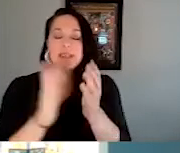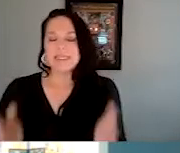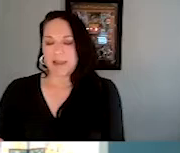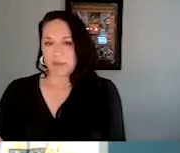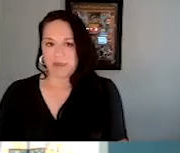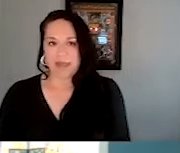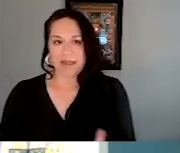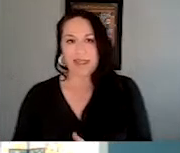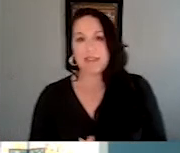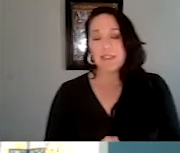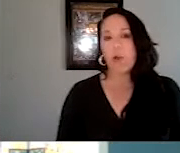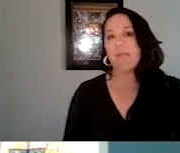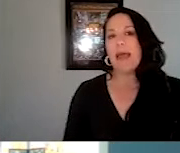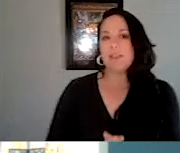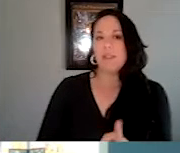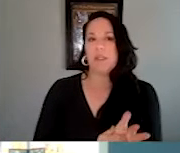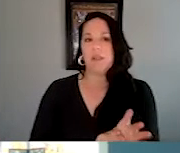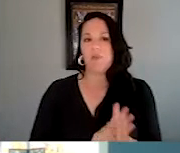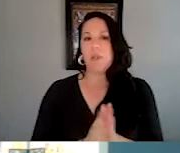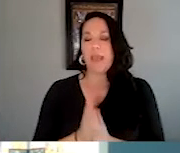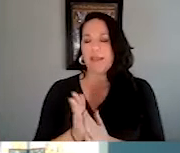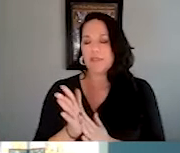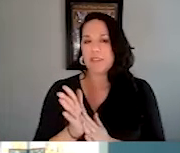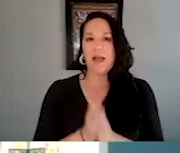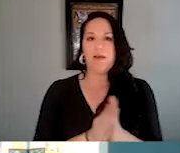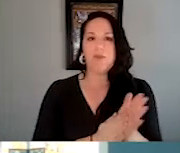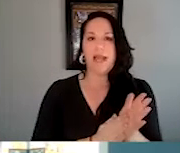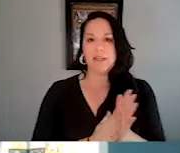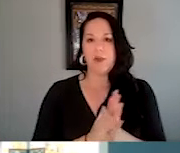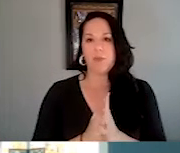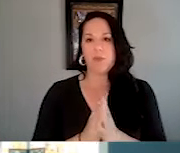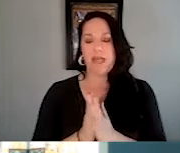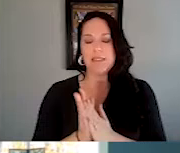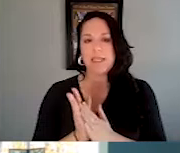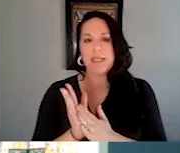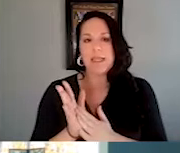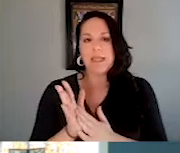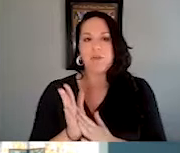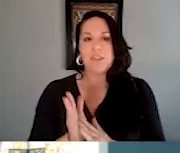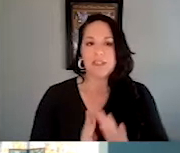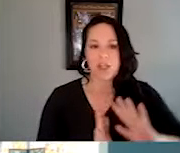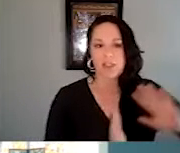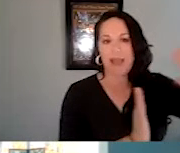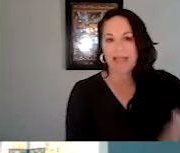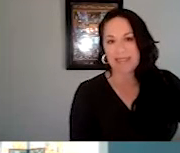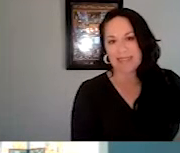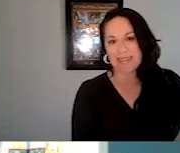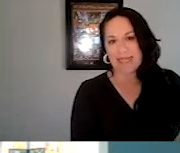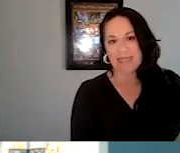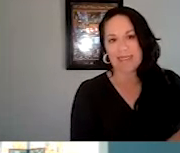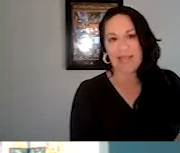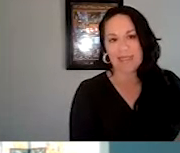So here's an example of that. And again, this is going back to the 3 waves of the rise in opioid deaths. And you see it starts back